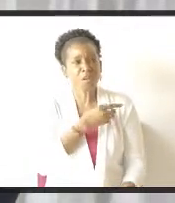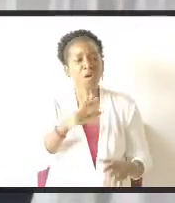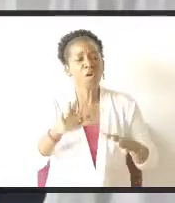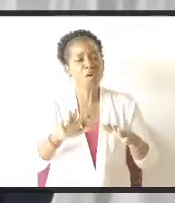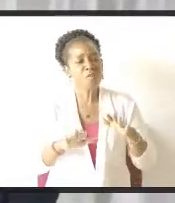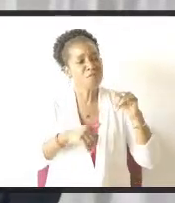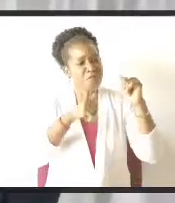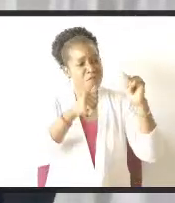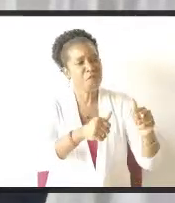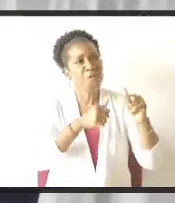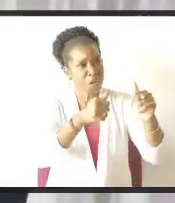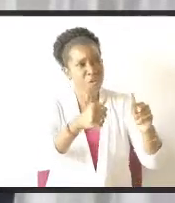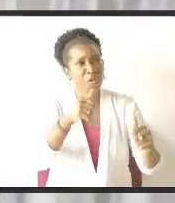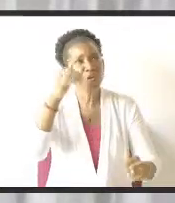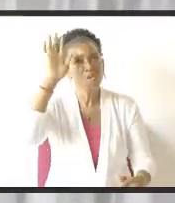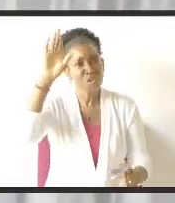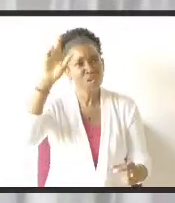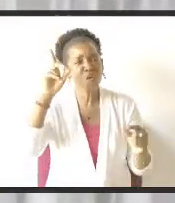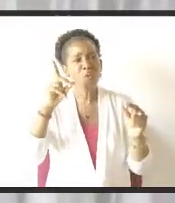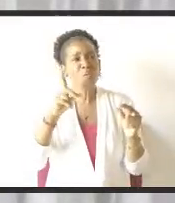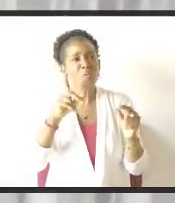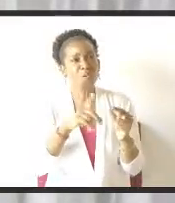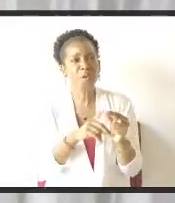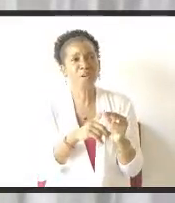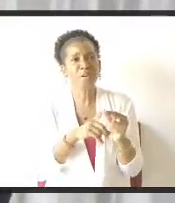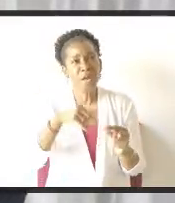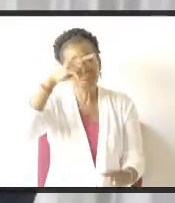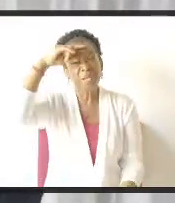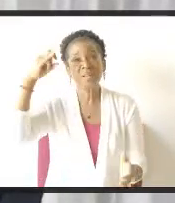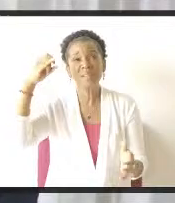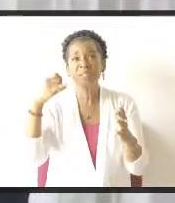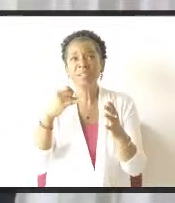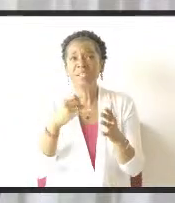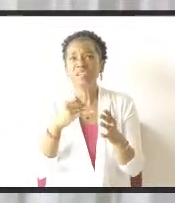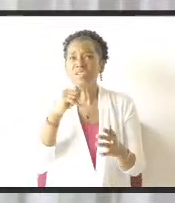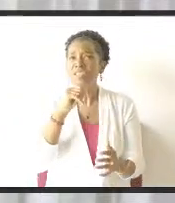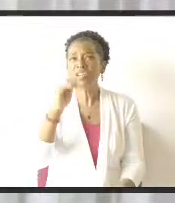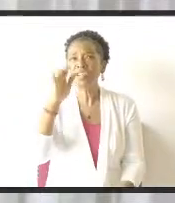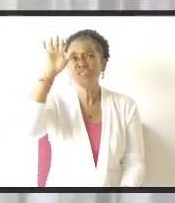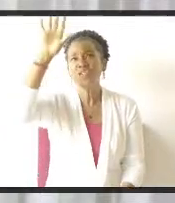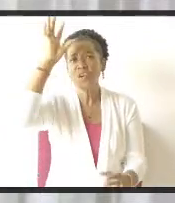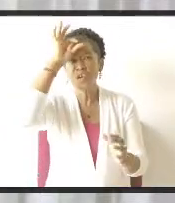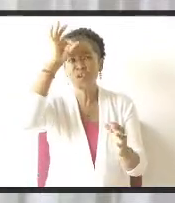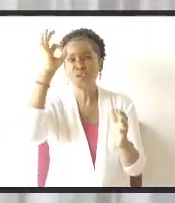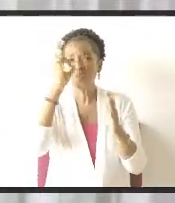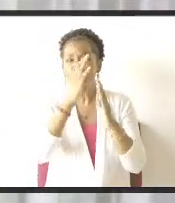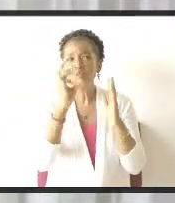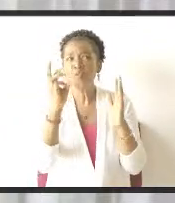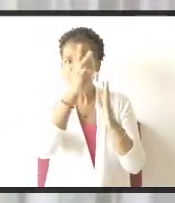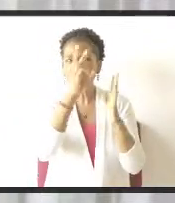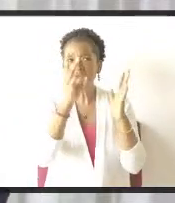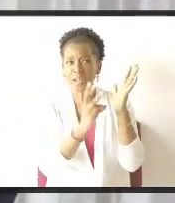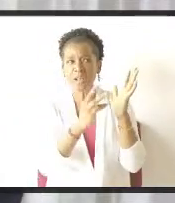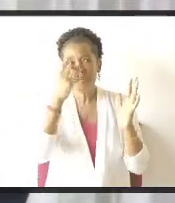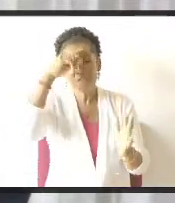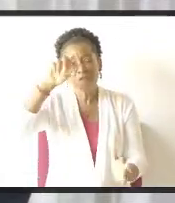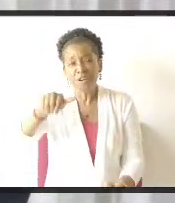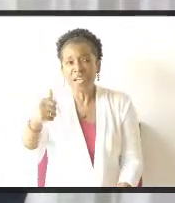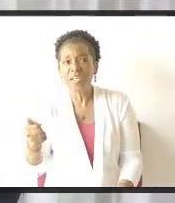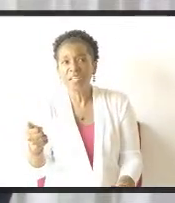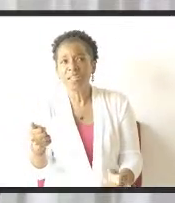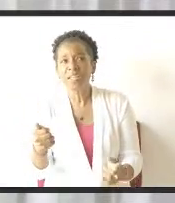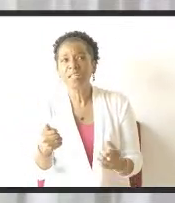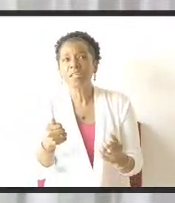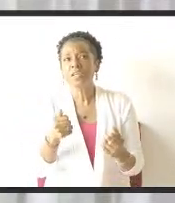Almighty God, it is not your will for any to perish, but that all will come to know you and to accept